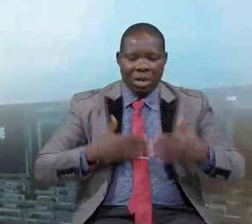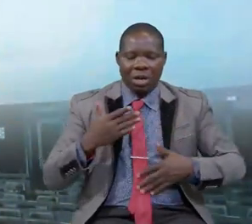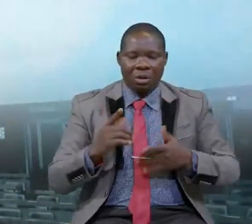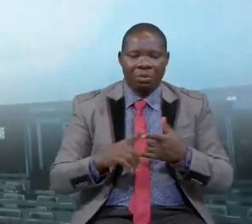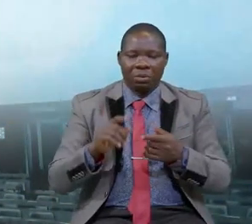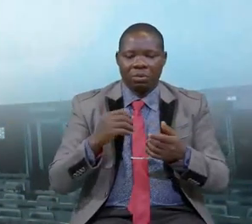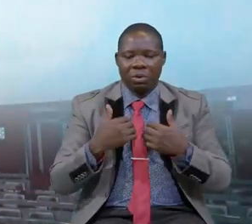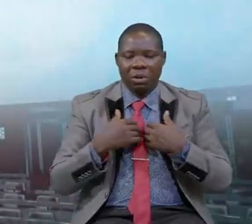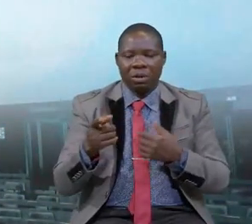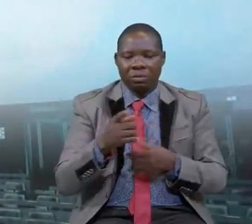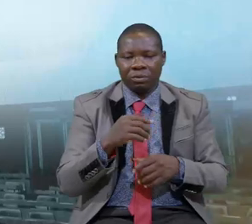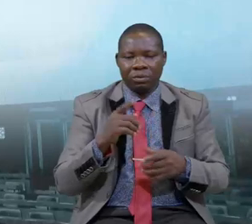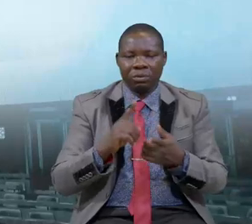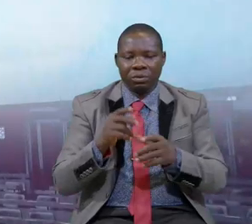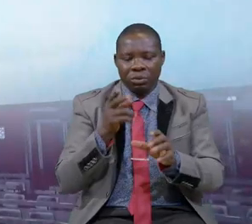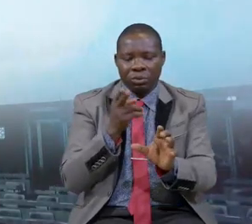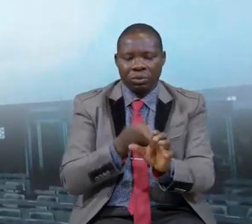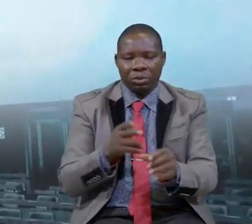special banquet.